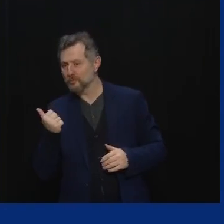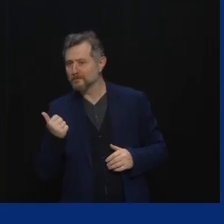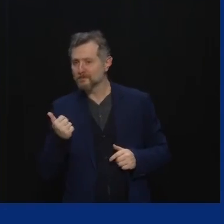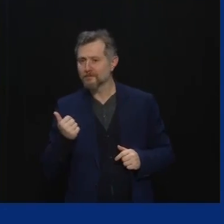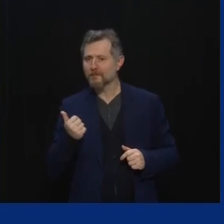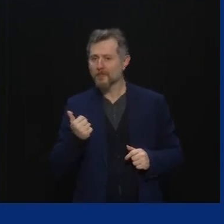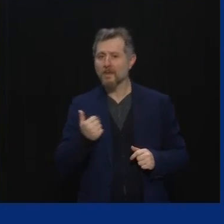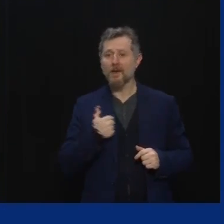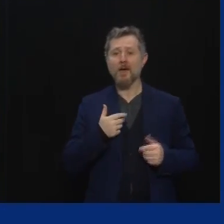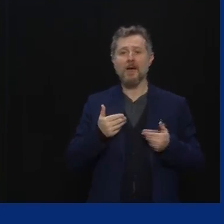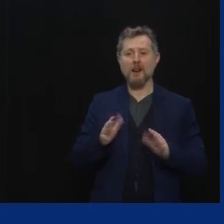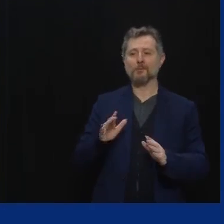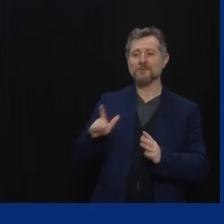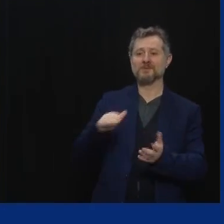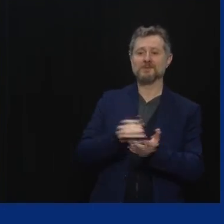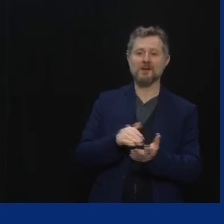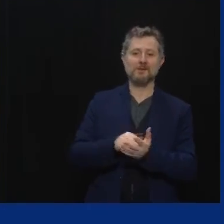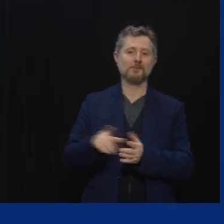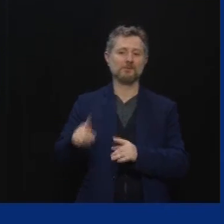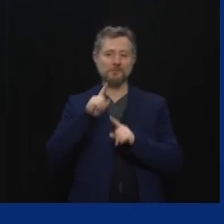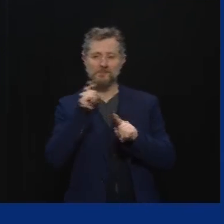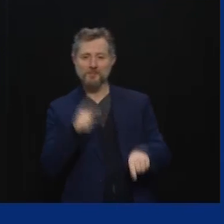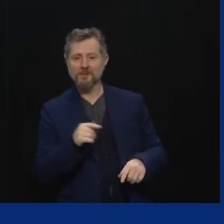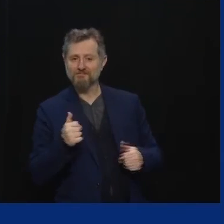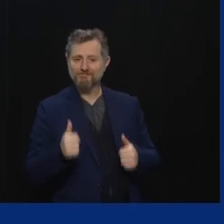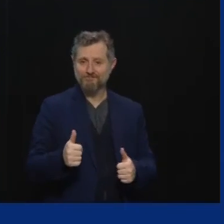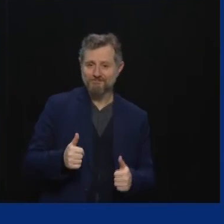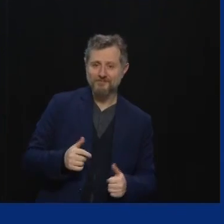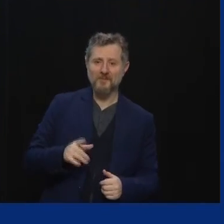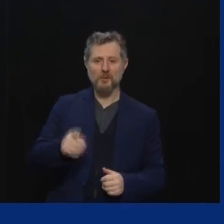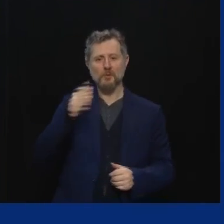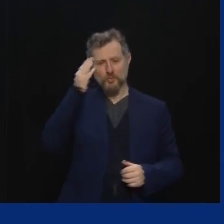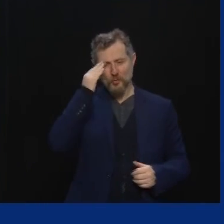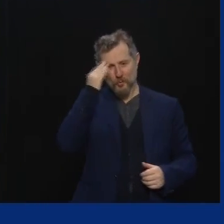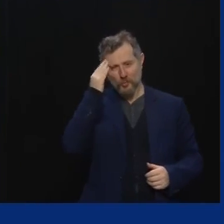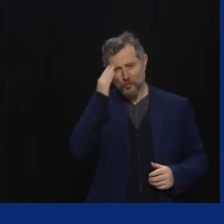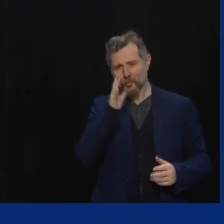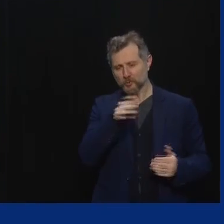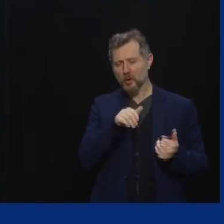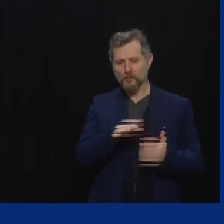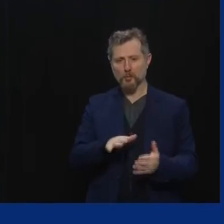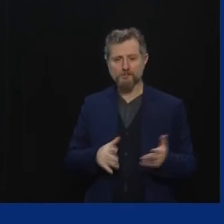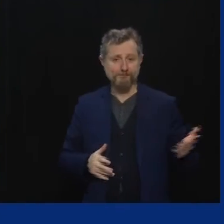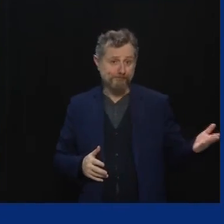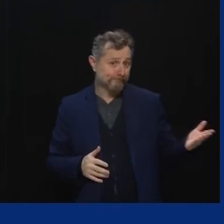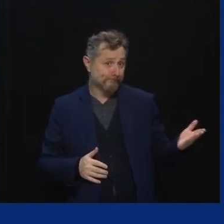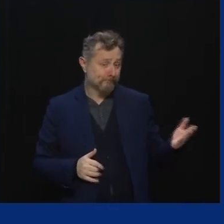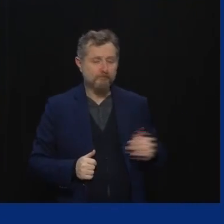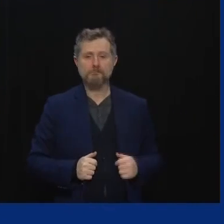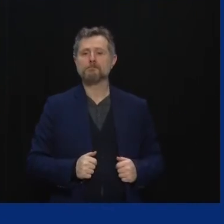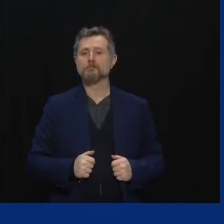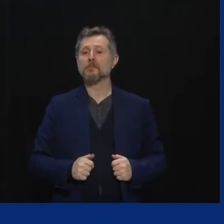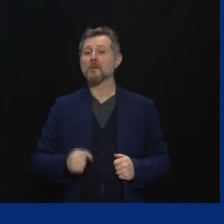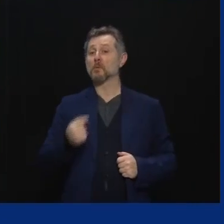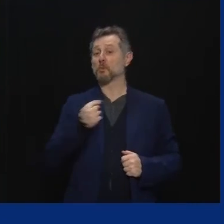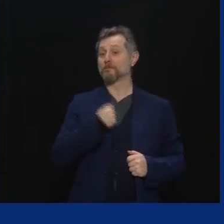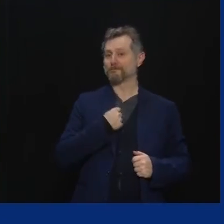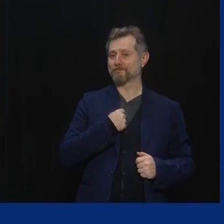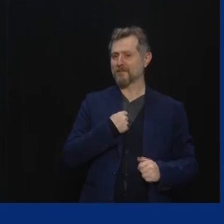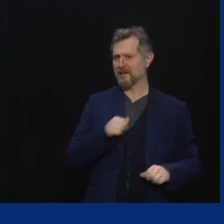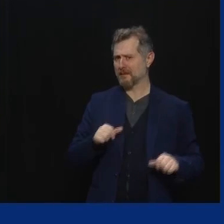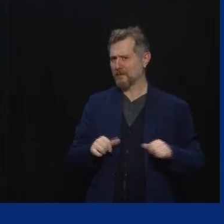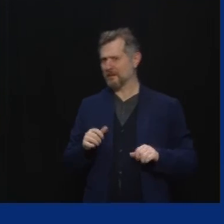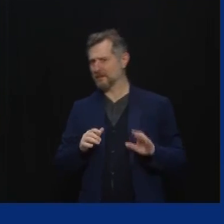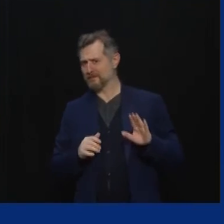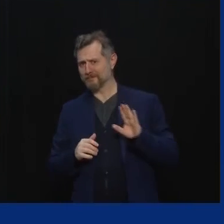doctor respond to this as well, but she knows what our approach has been. And I question your